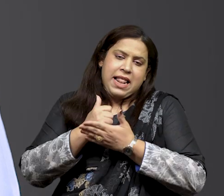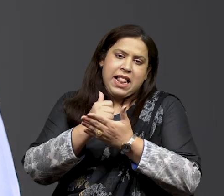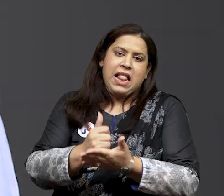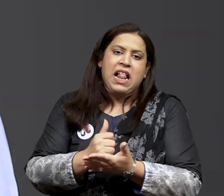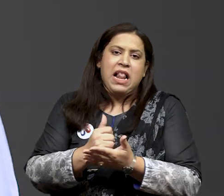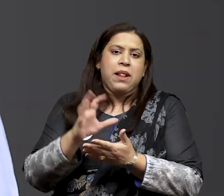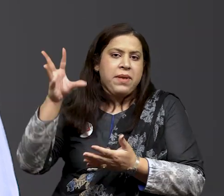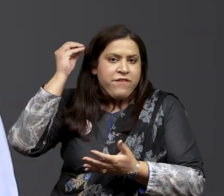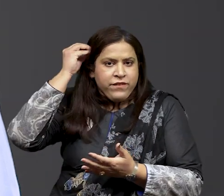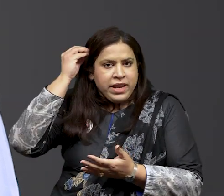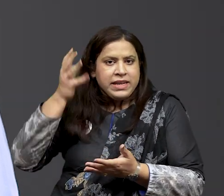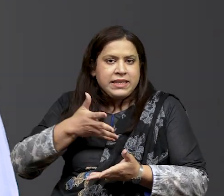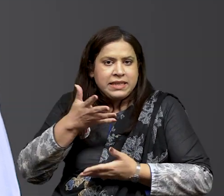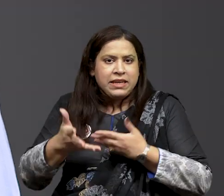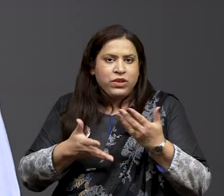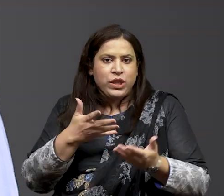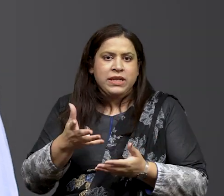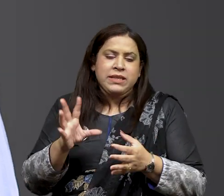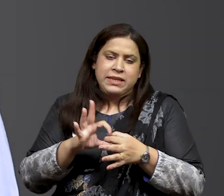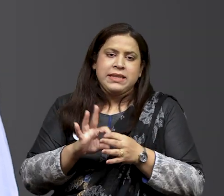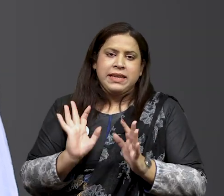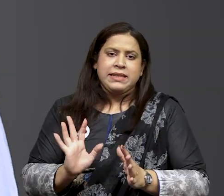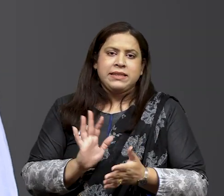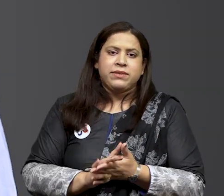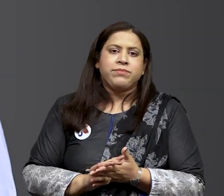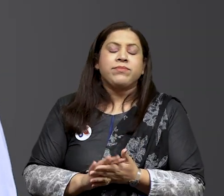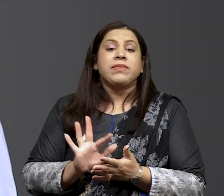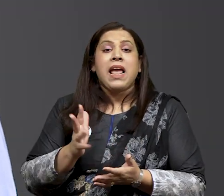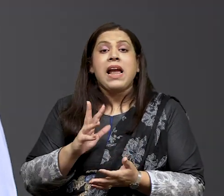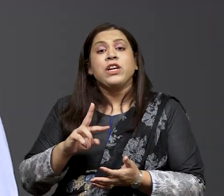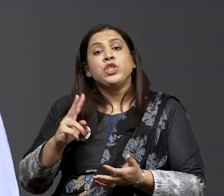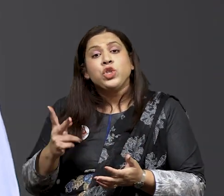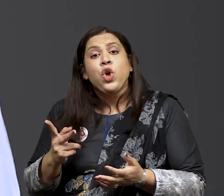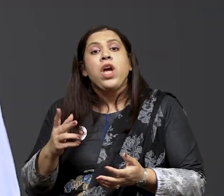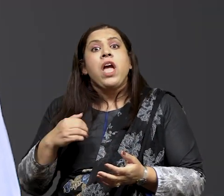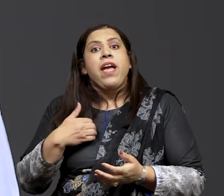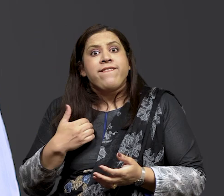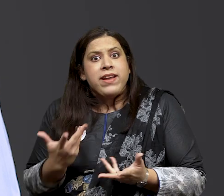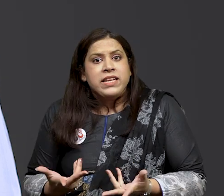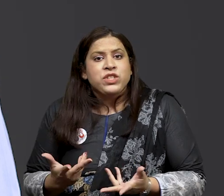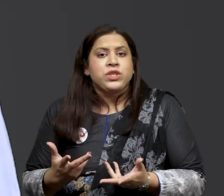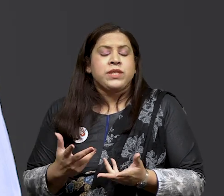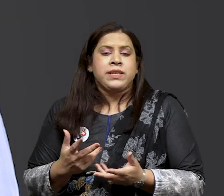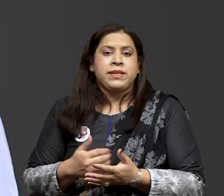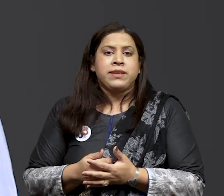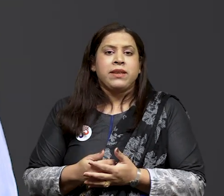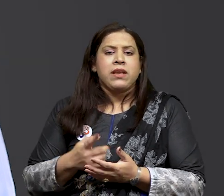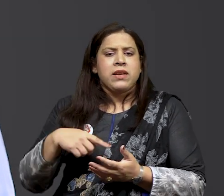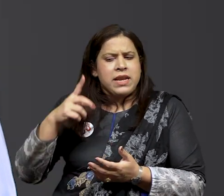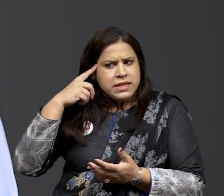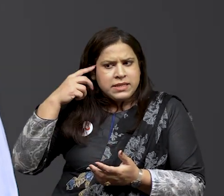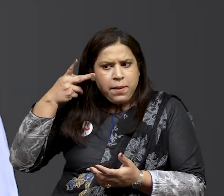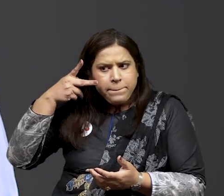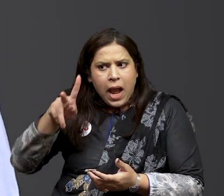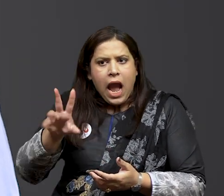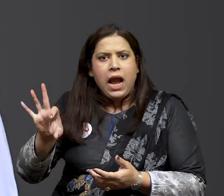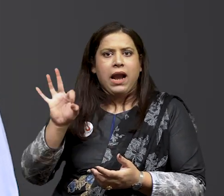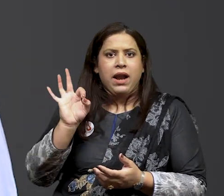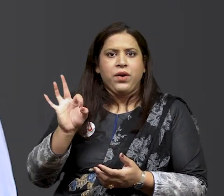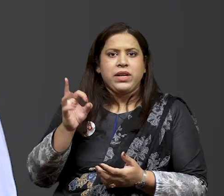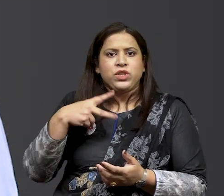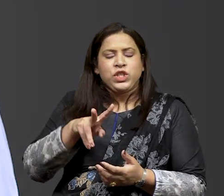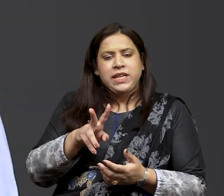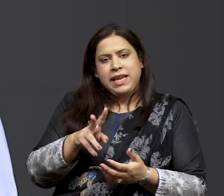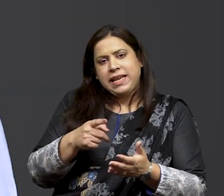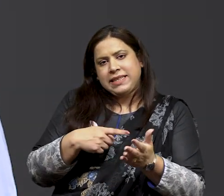organization that helps to create awareness regarding all of these issues that are currently being neglected. And so eventually we hope to be able to inspire other